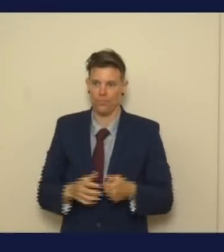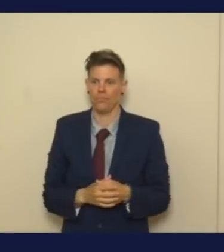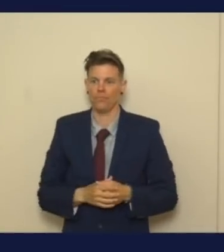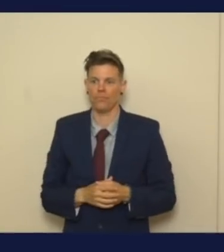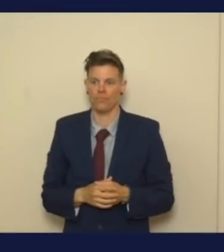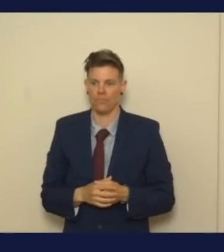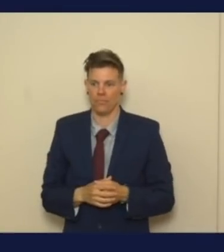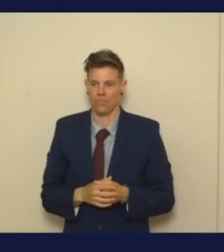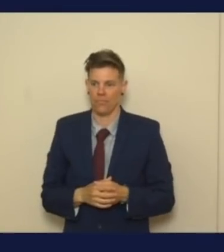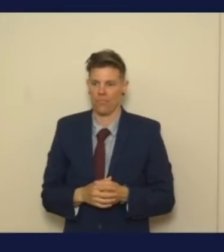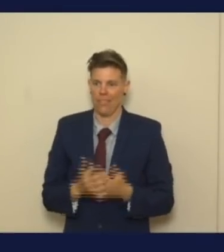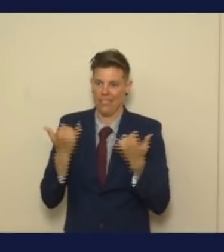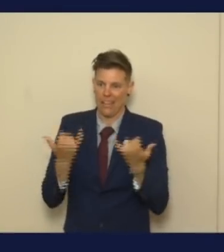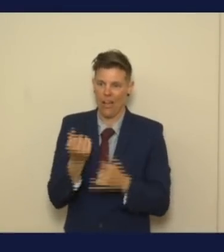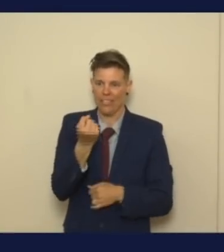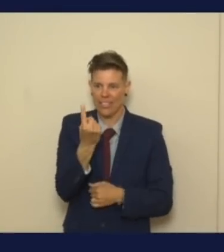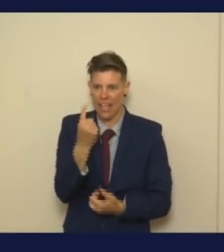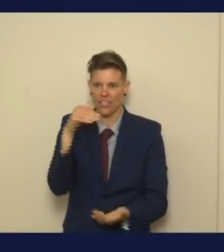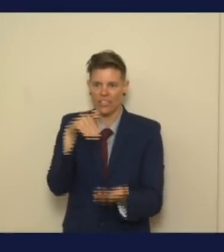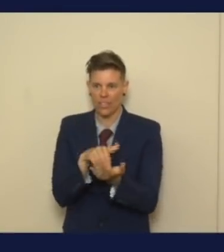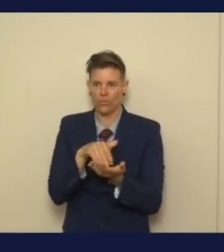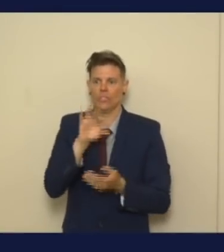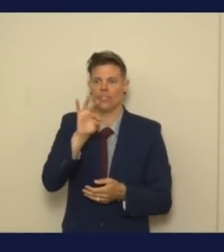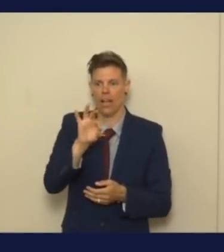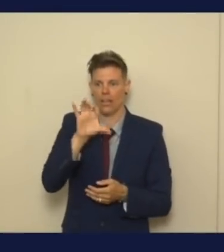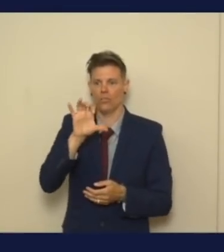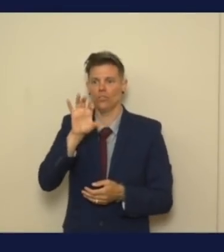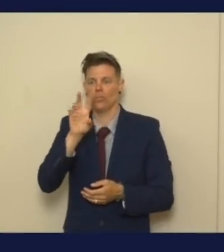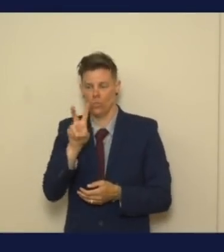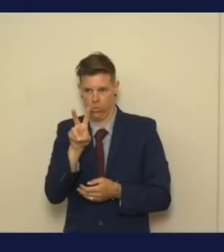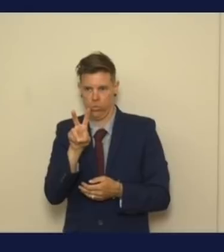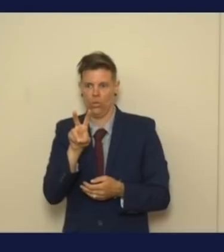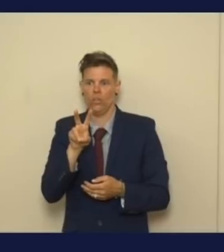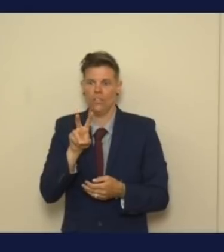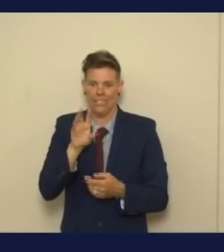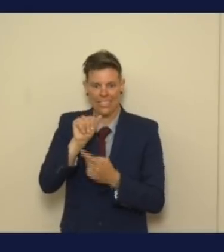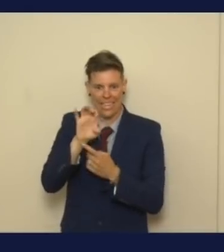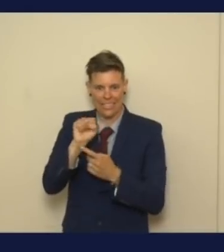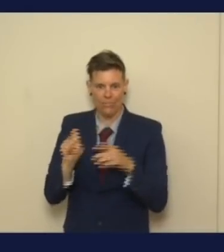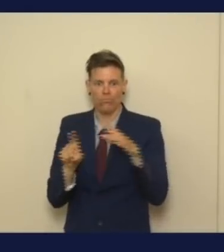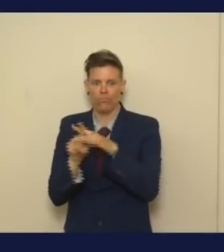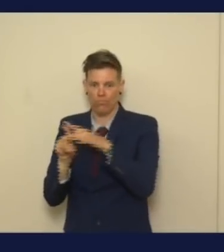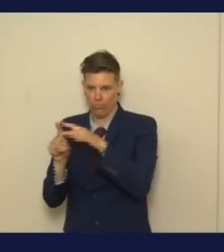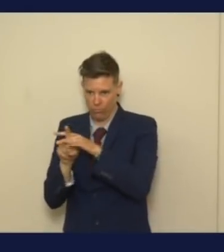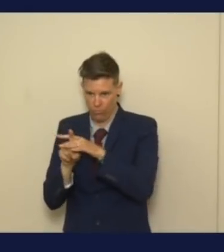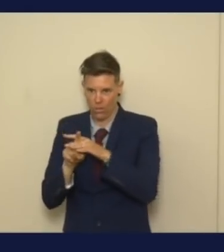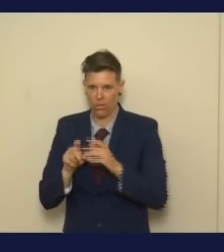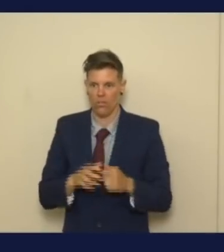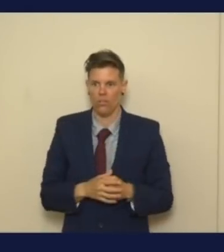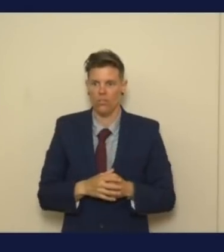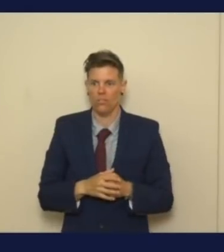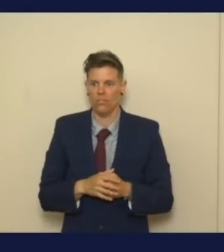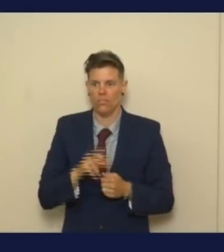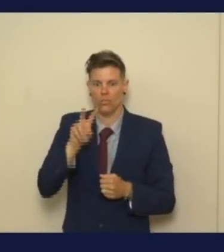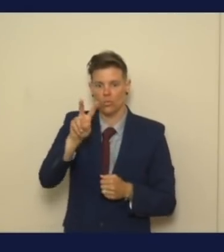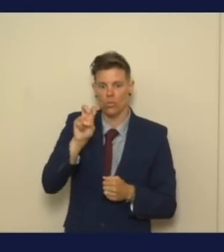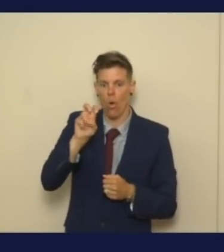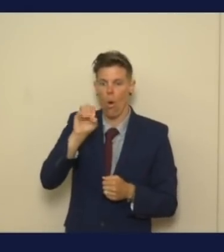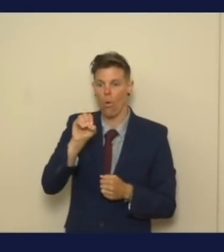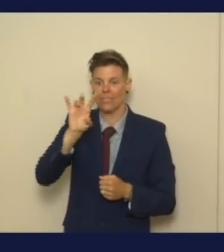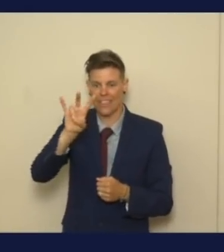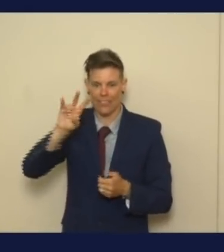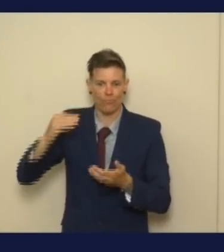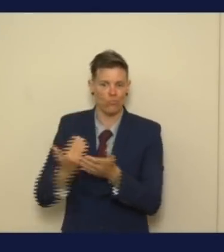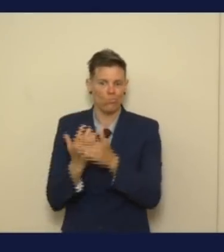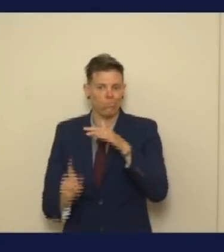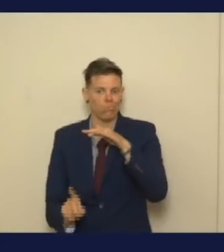11,192 total cases. 207 of those cases are in fact new today. We have 135